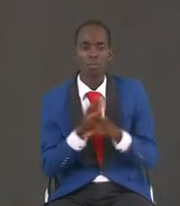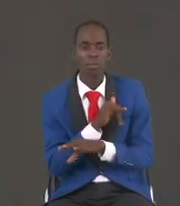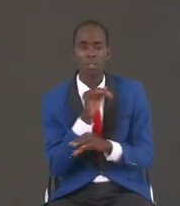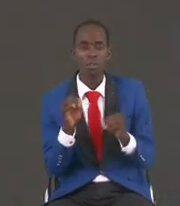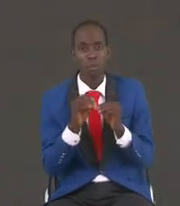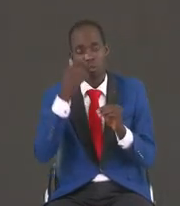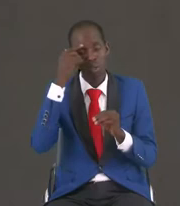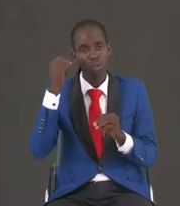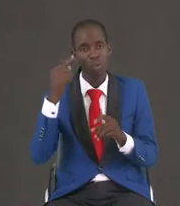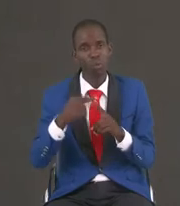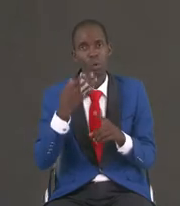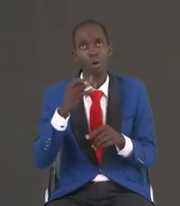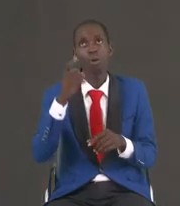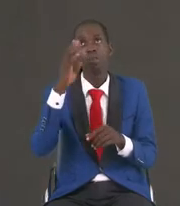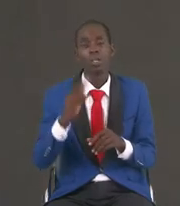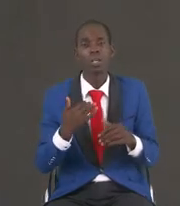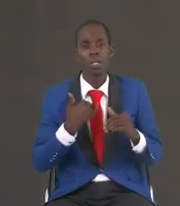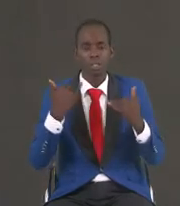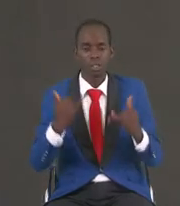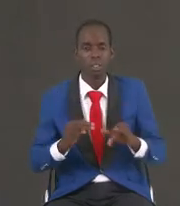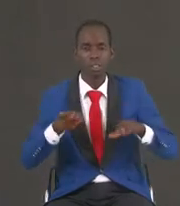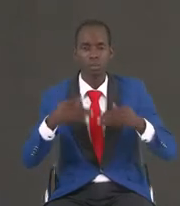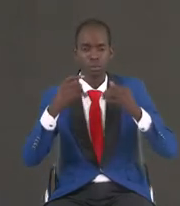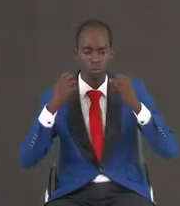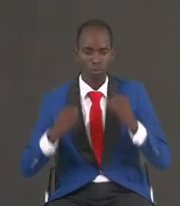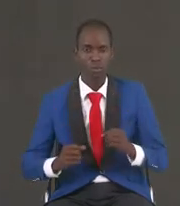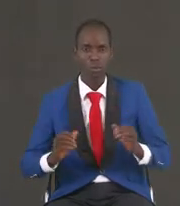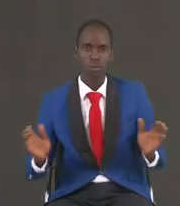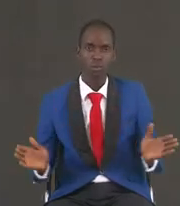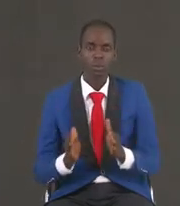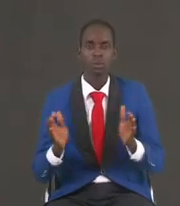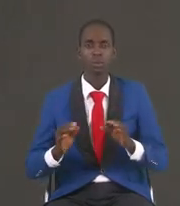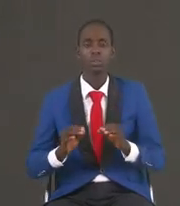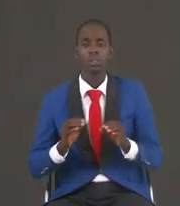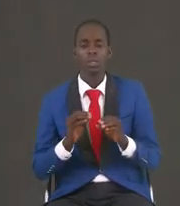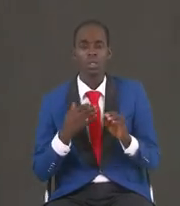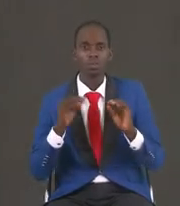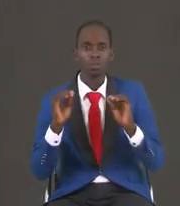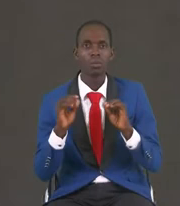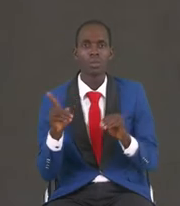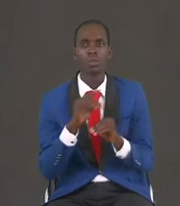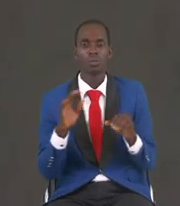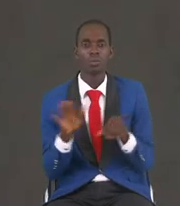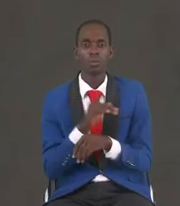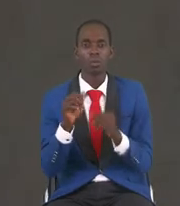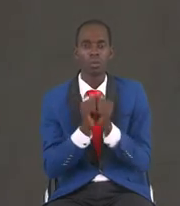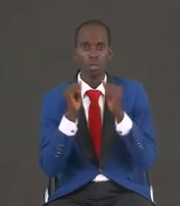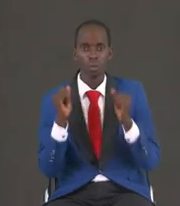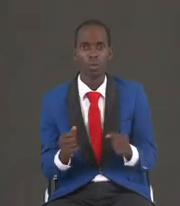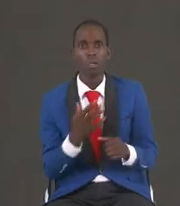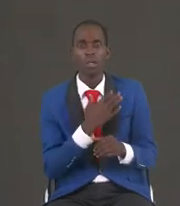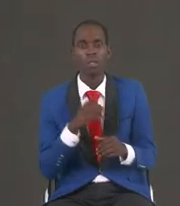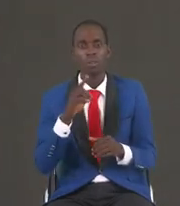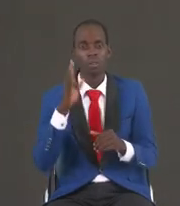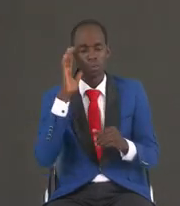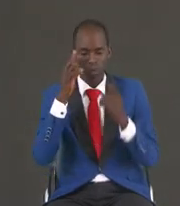of God has now strengthened you, encouraged you, enlightened you, empowered you, and you will